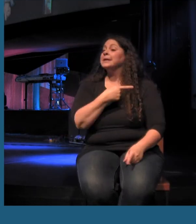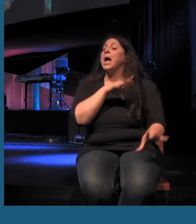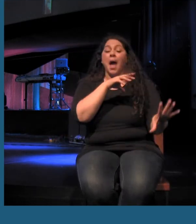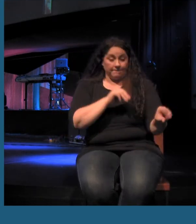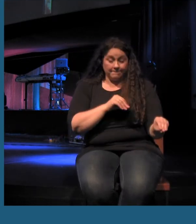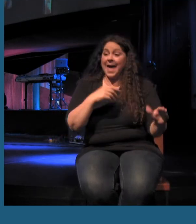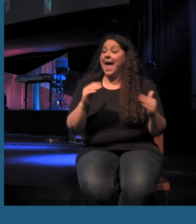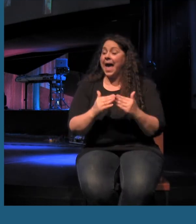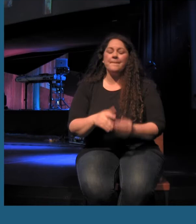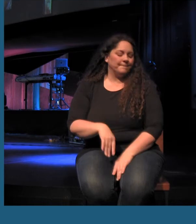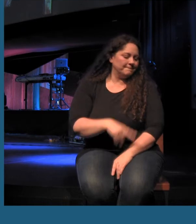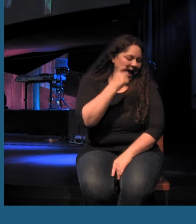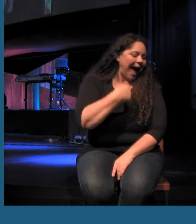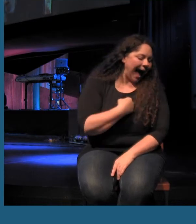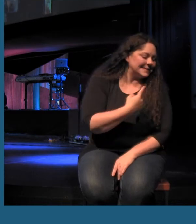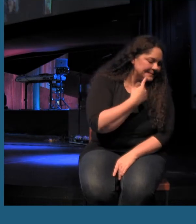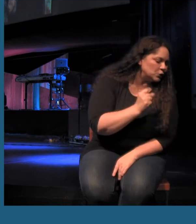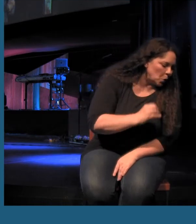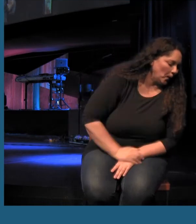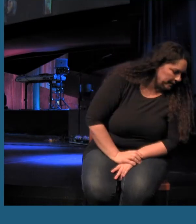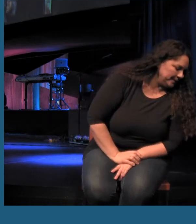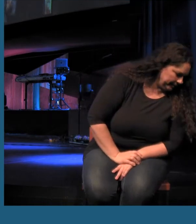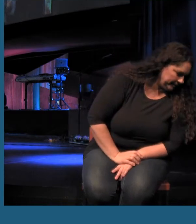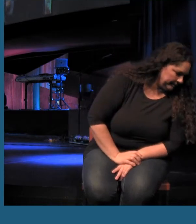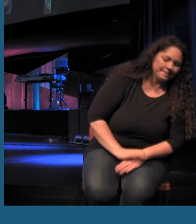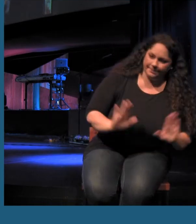down? Because I said so.